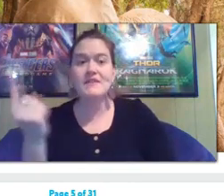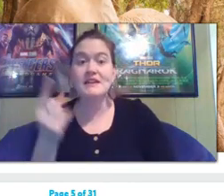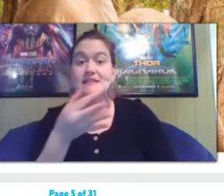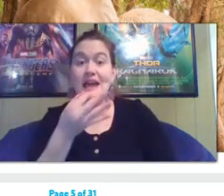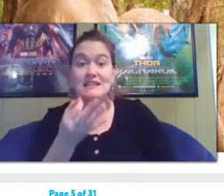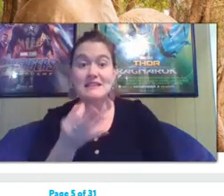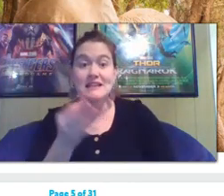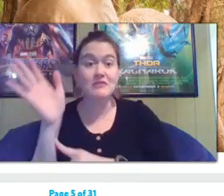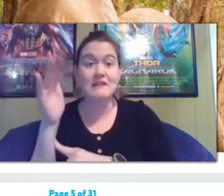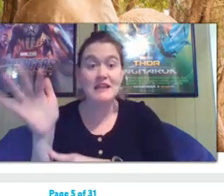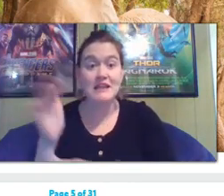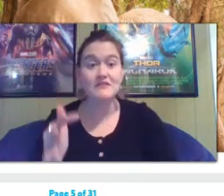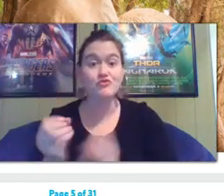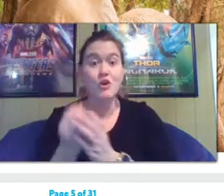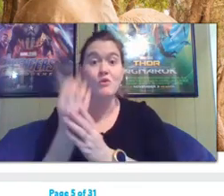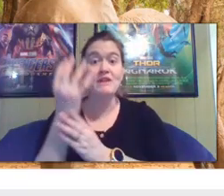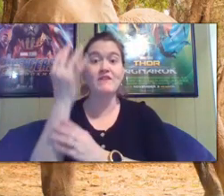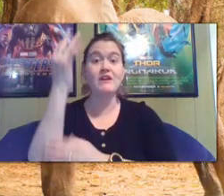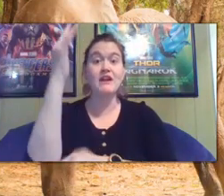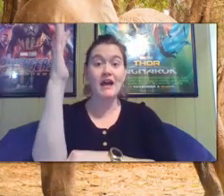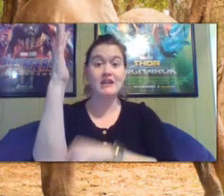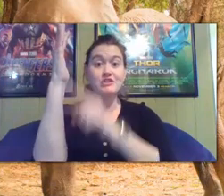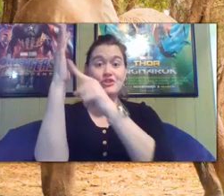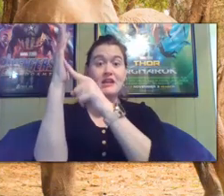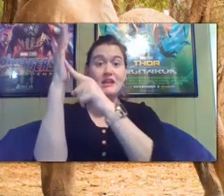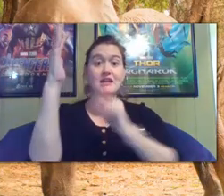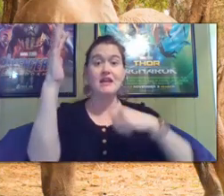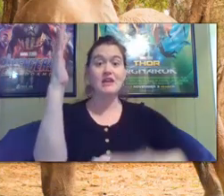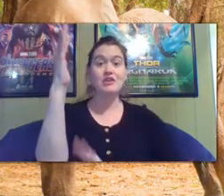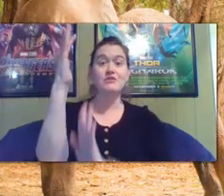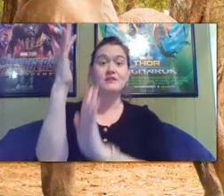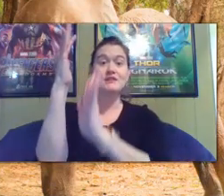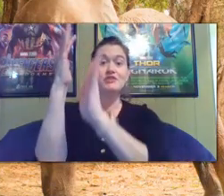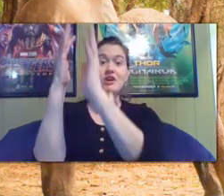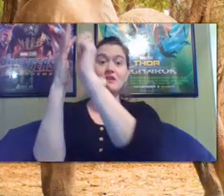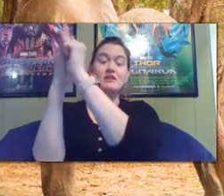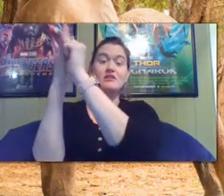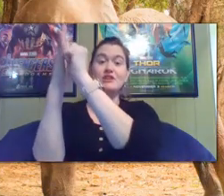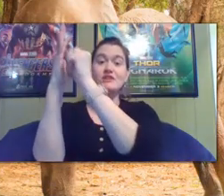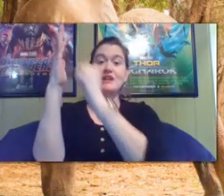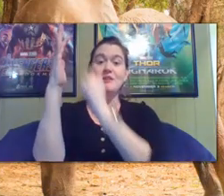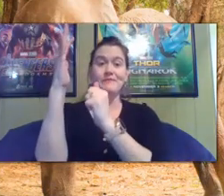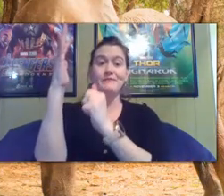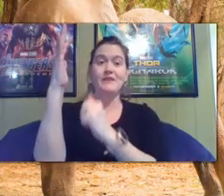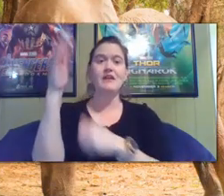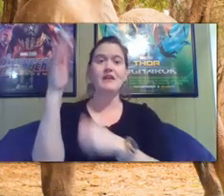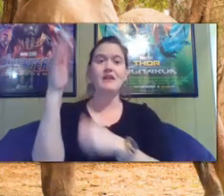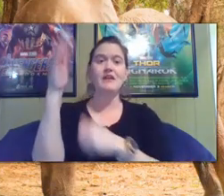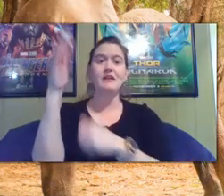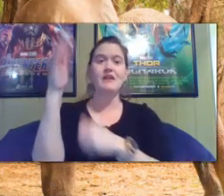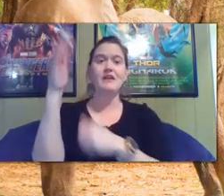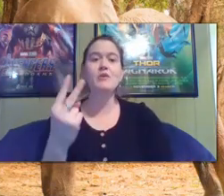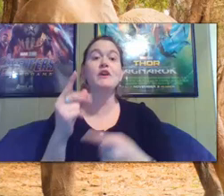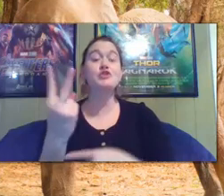spots something tasty, leaves growing very high in a tree, it uses its trunk, stretches it upward.